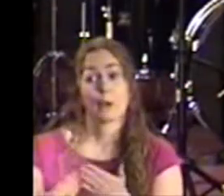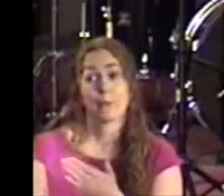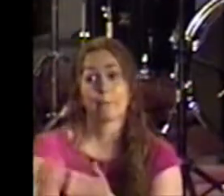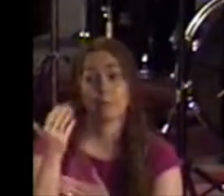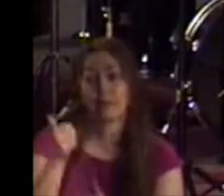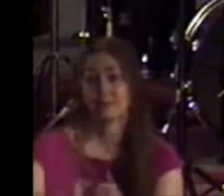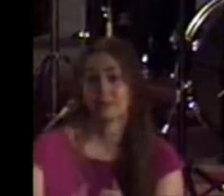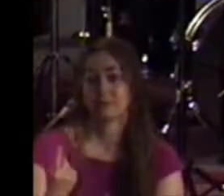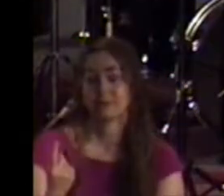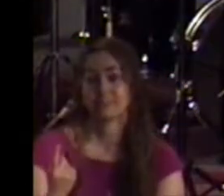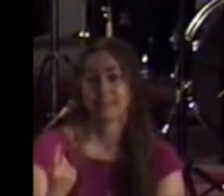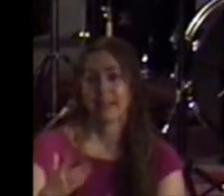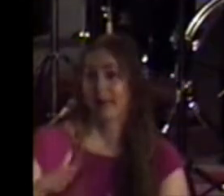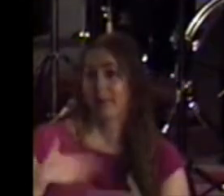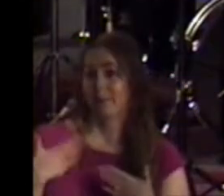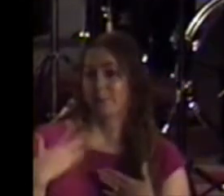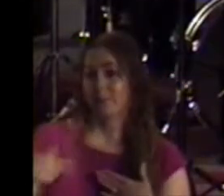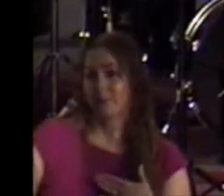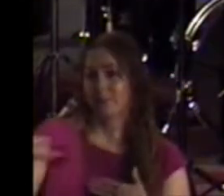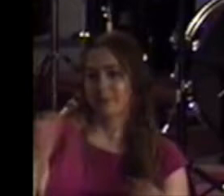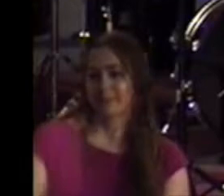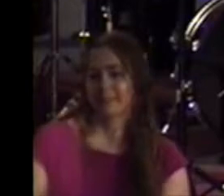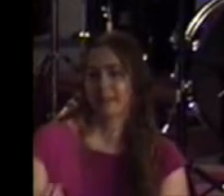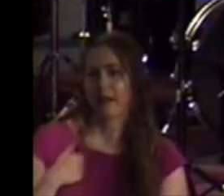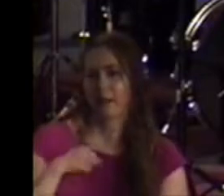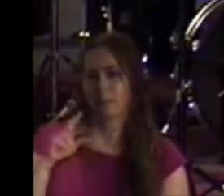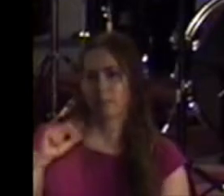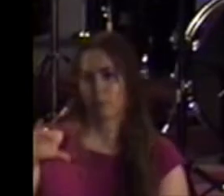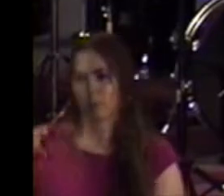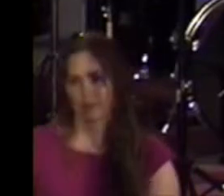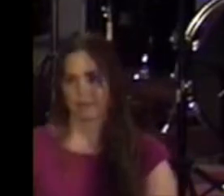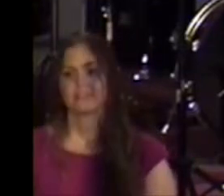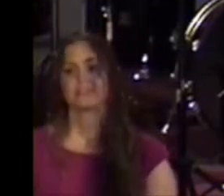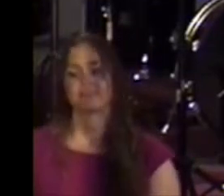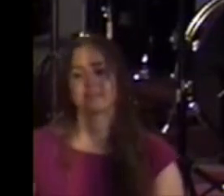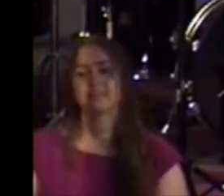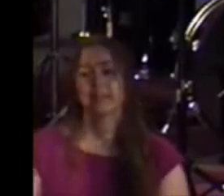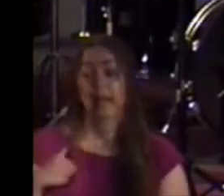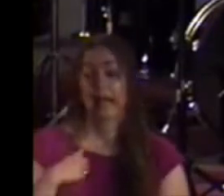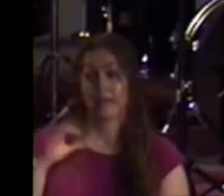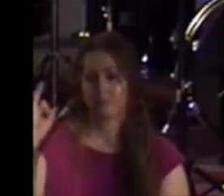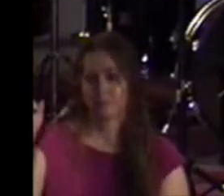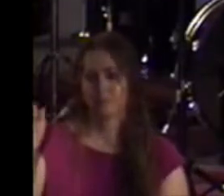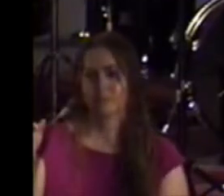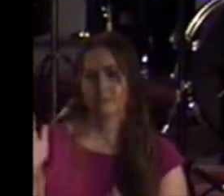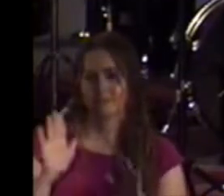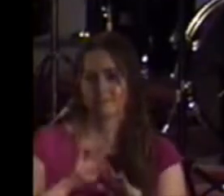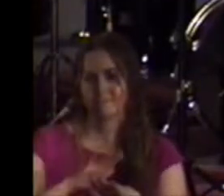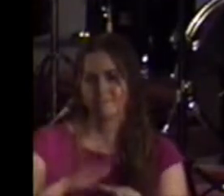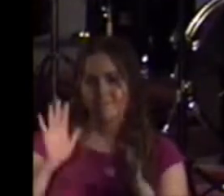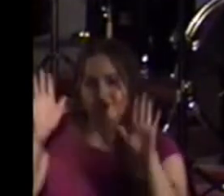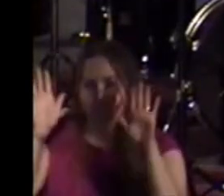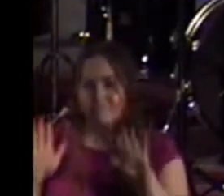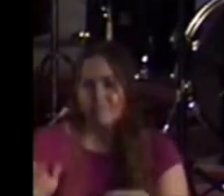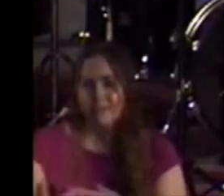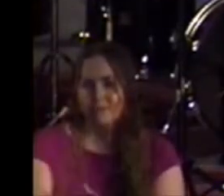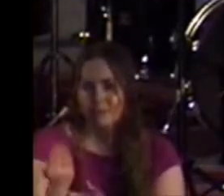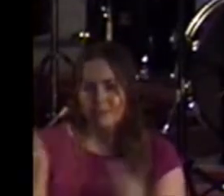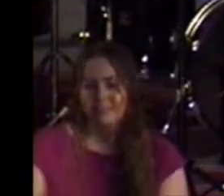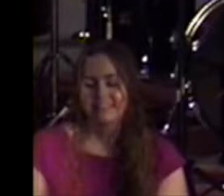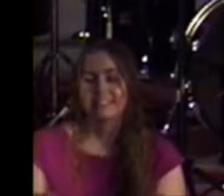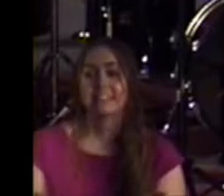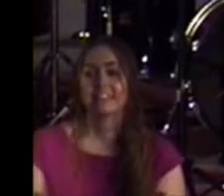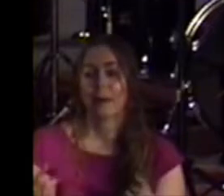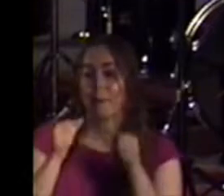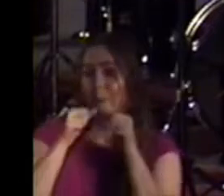everybody. We are so glad that you're here. I'm Rick, if you don't know. My name's Rick. I typically preach here on Sunday morning, and I am blessed with the opportunity